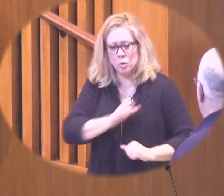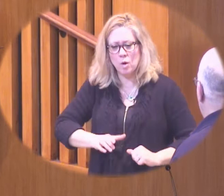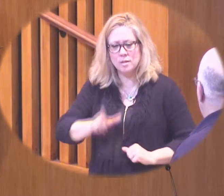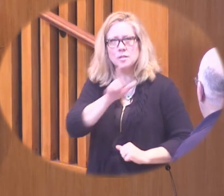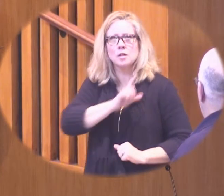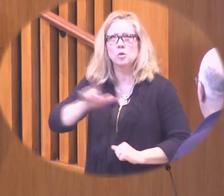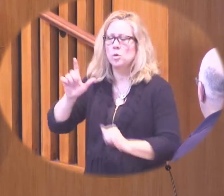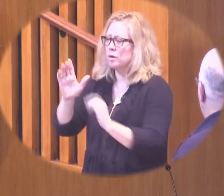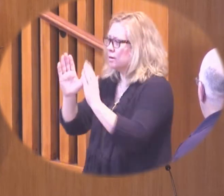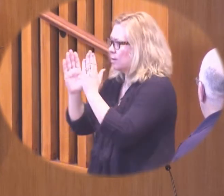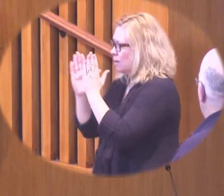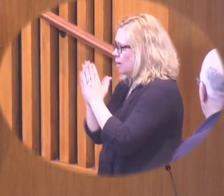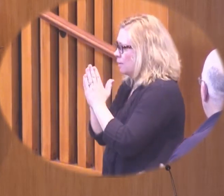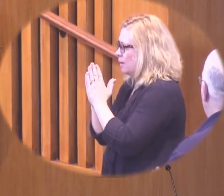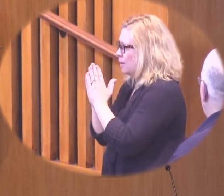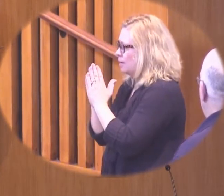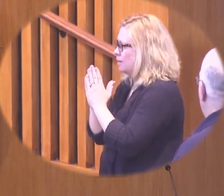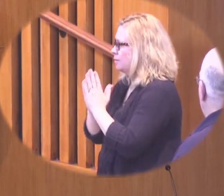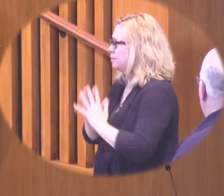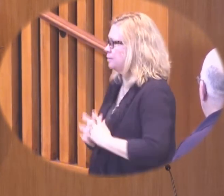Lord.